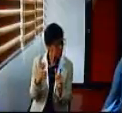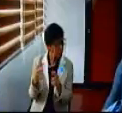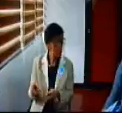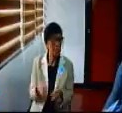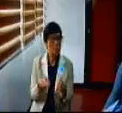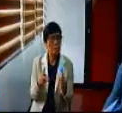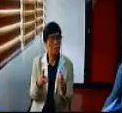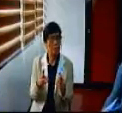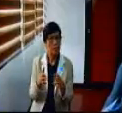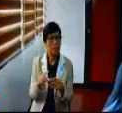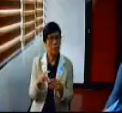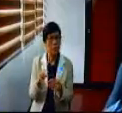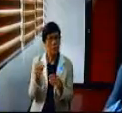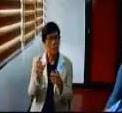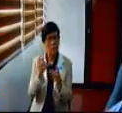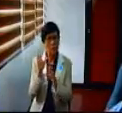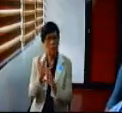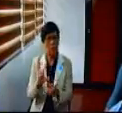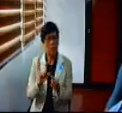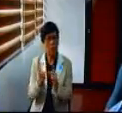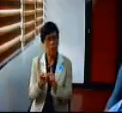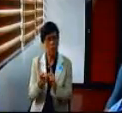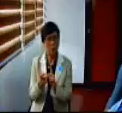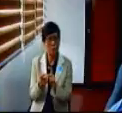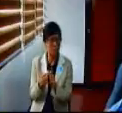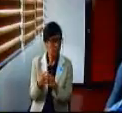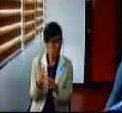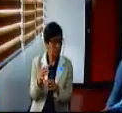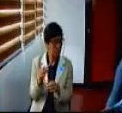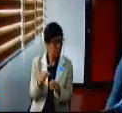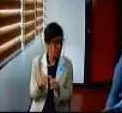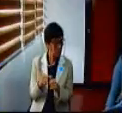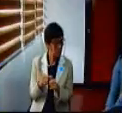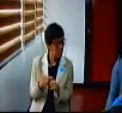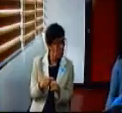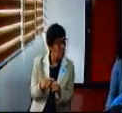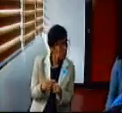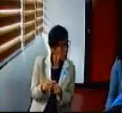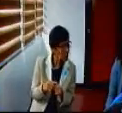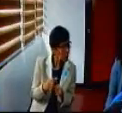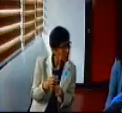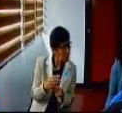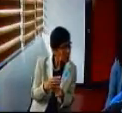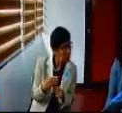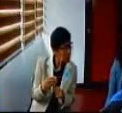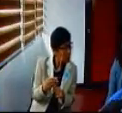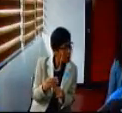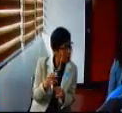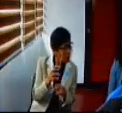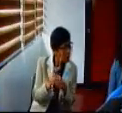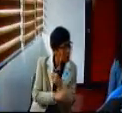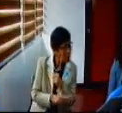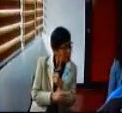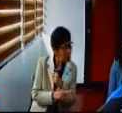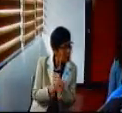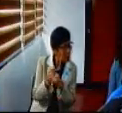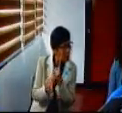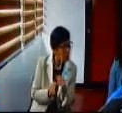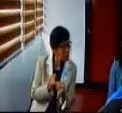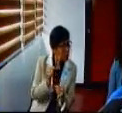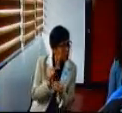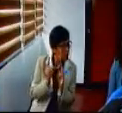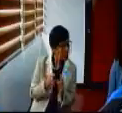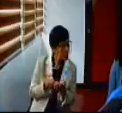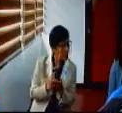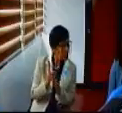supply chains. Some are also based in regional banks, such as the European Investment Bank, and some of the regional human rights mechanisms.